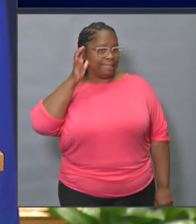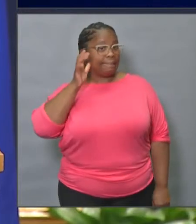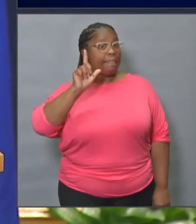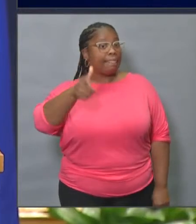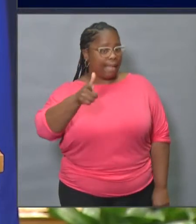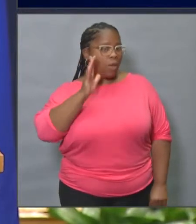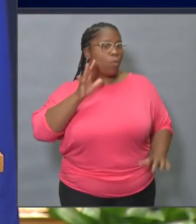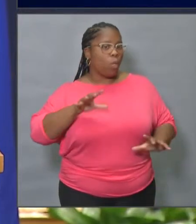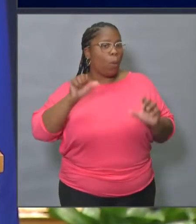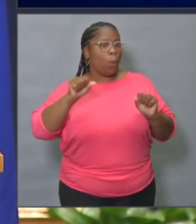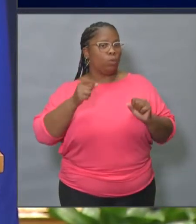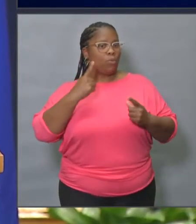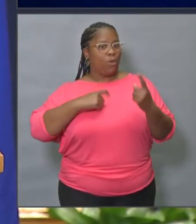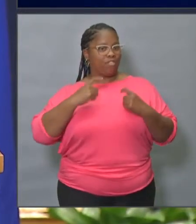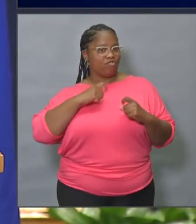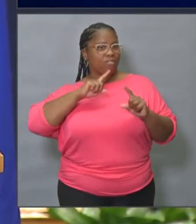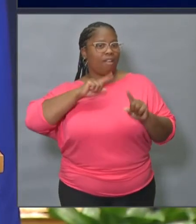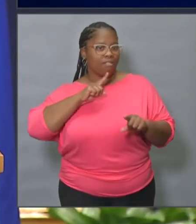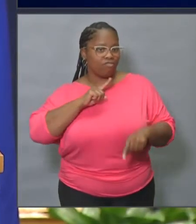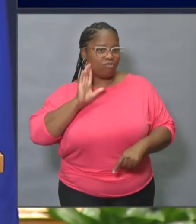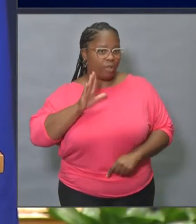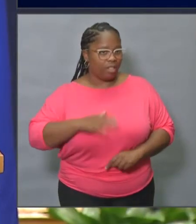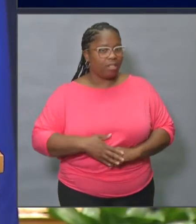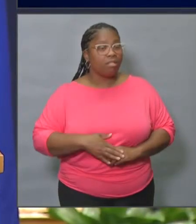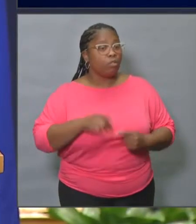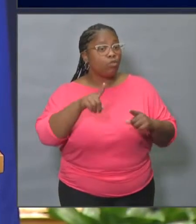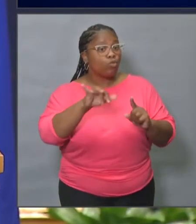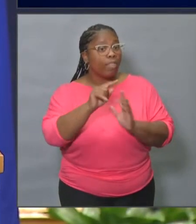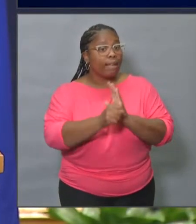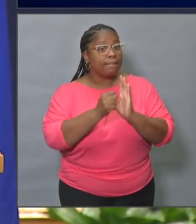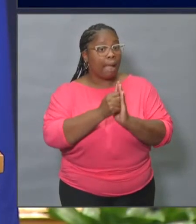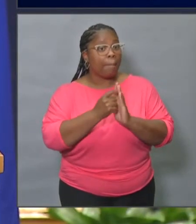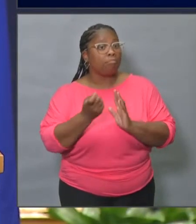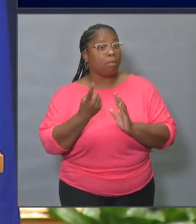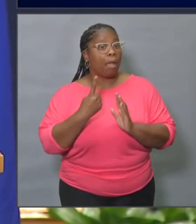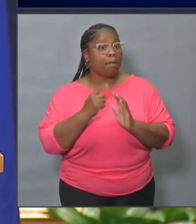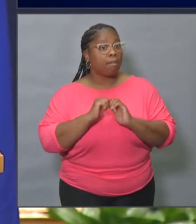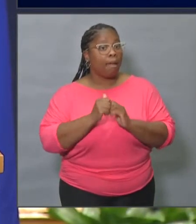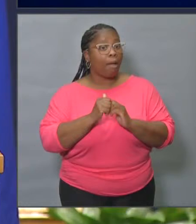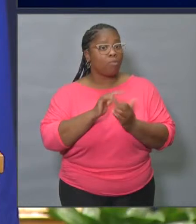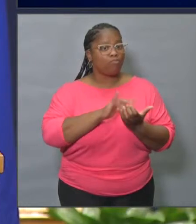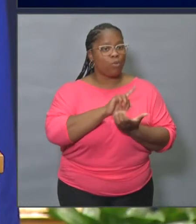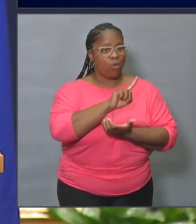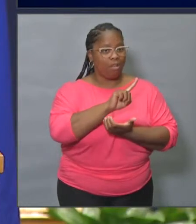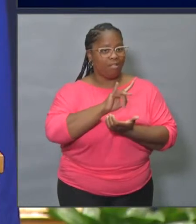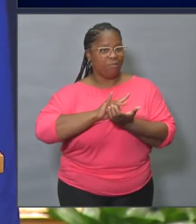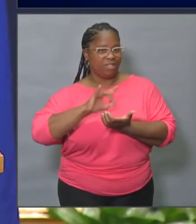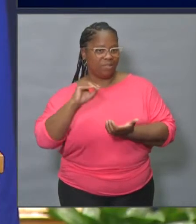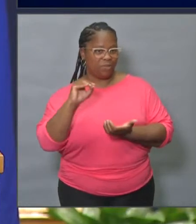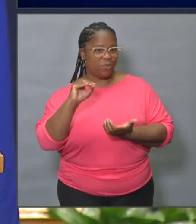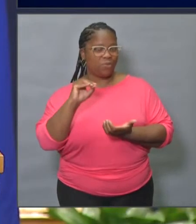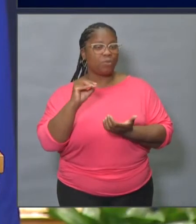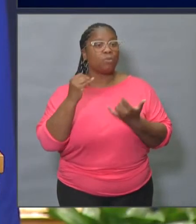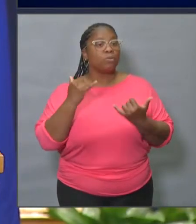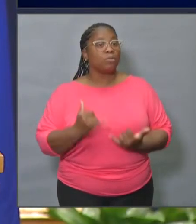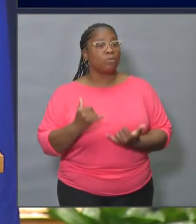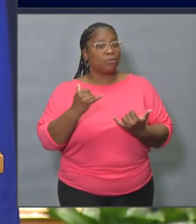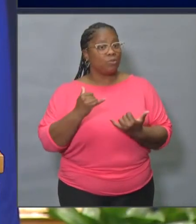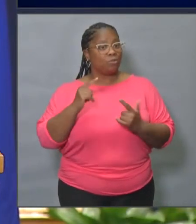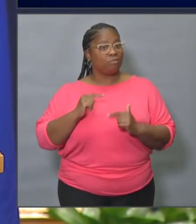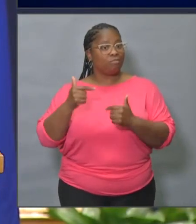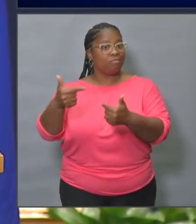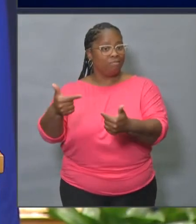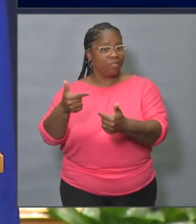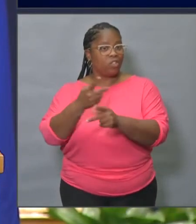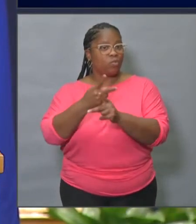will have a question and answer session. If you'd like to ask a question, please press 1, then 0. I'd now like to turn the conference